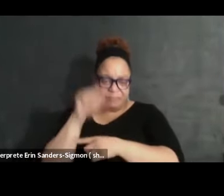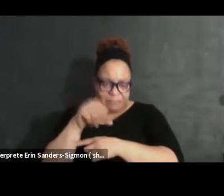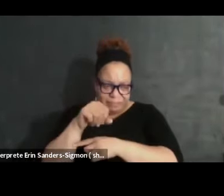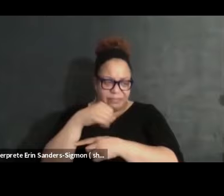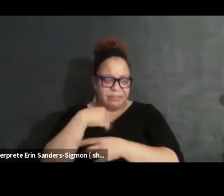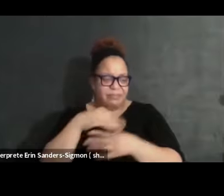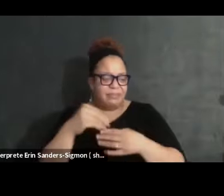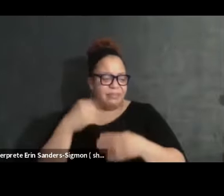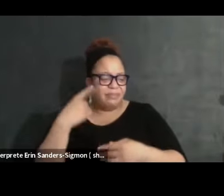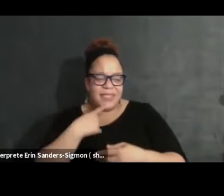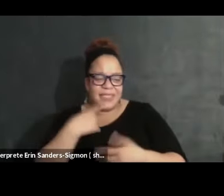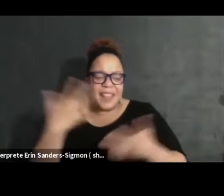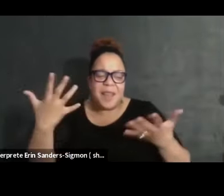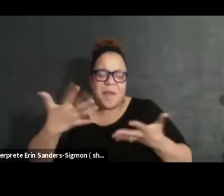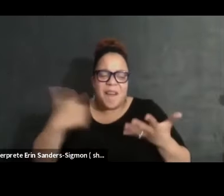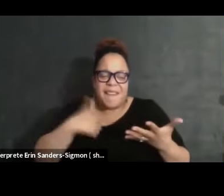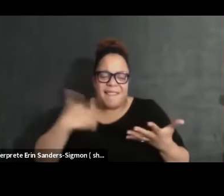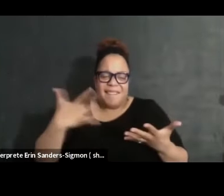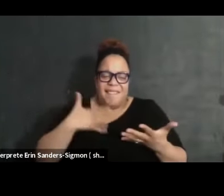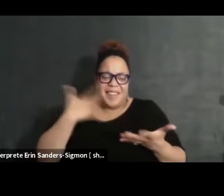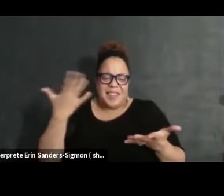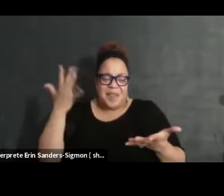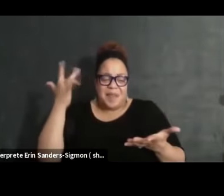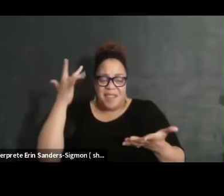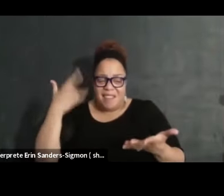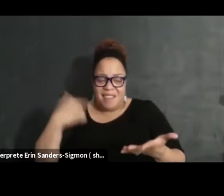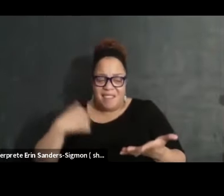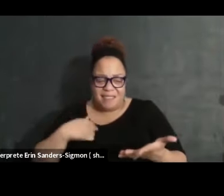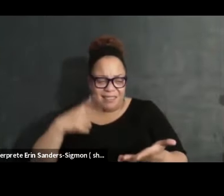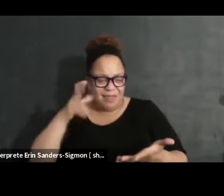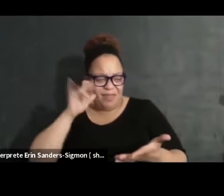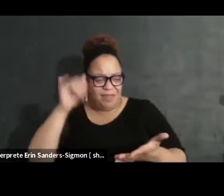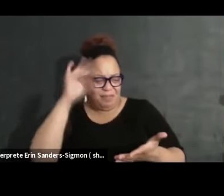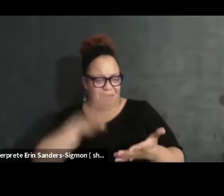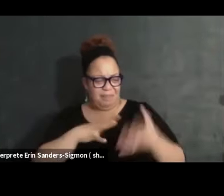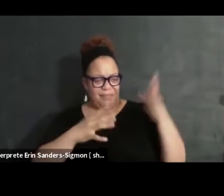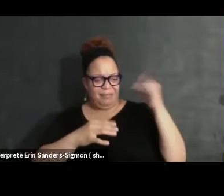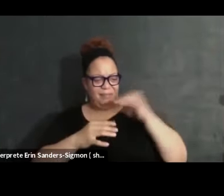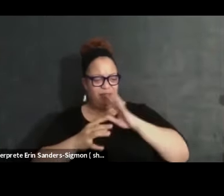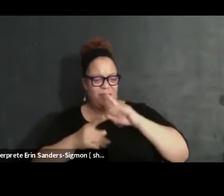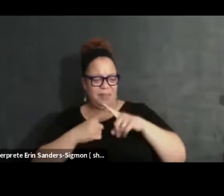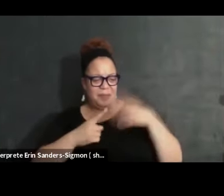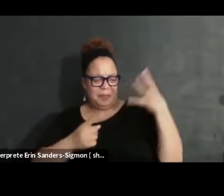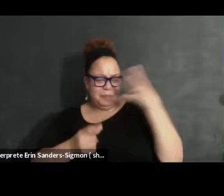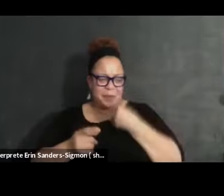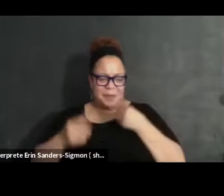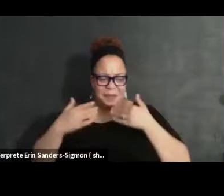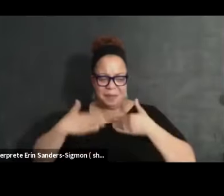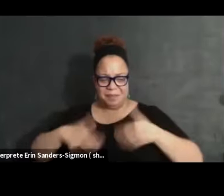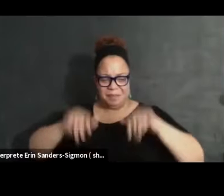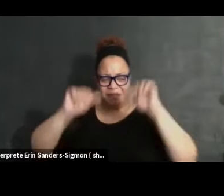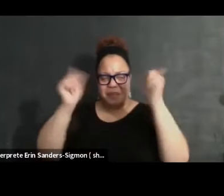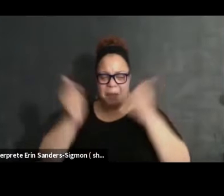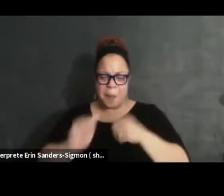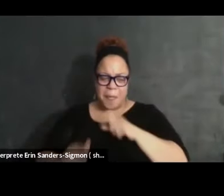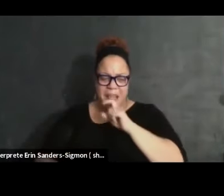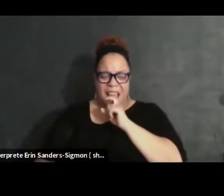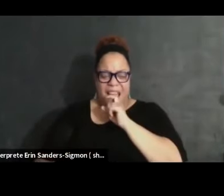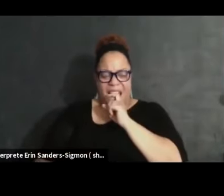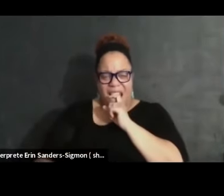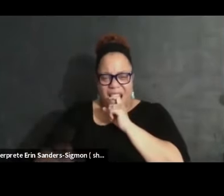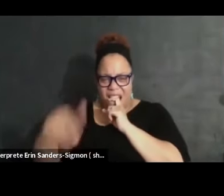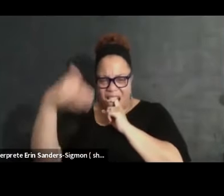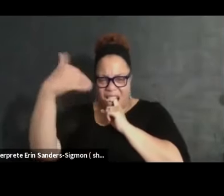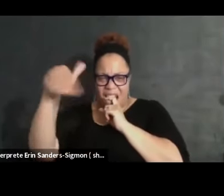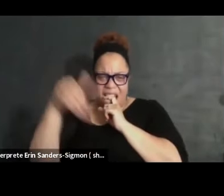talk about her beautiful body. His breath reeked of lust he claimed was compassion. He touched them on the sidewalk and it seems